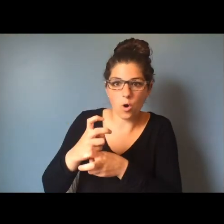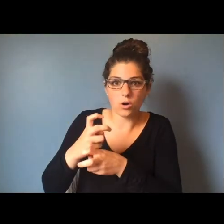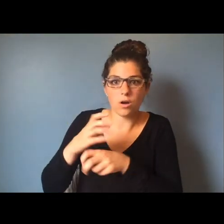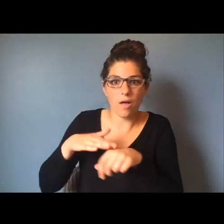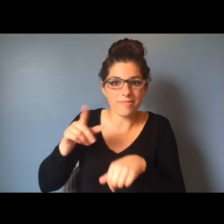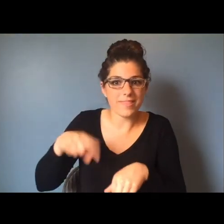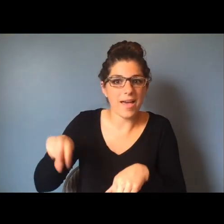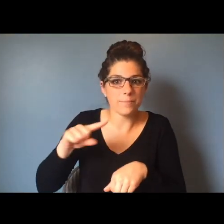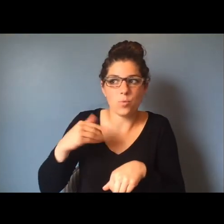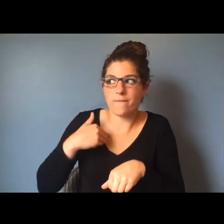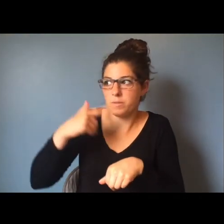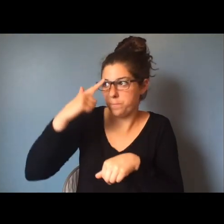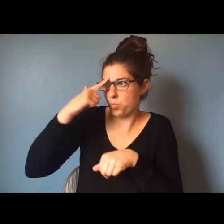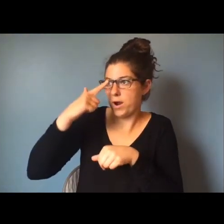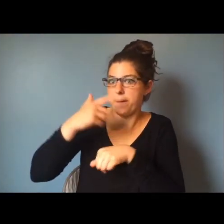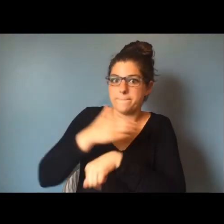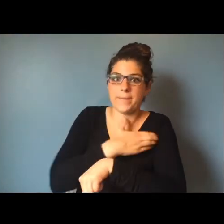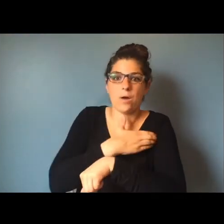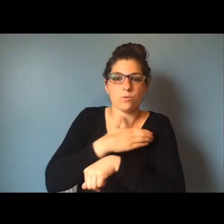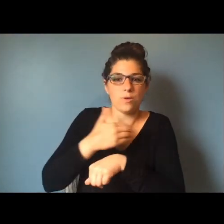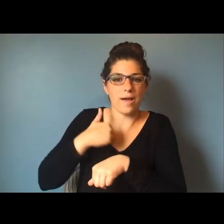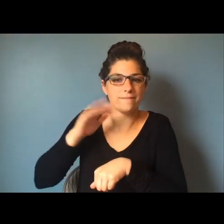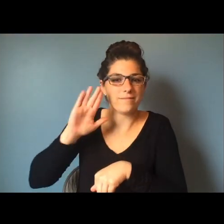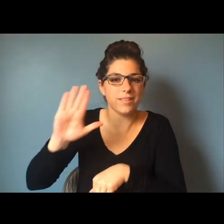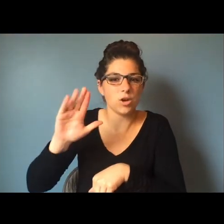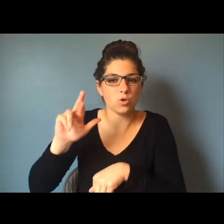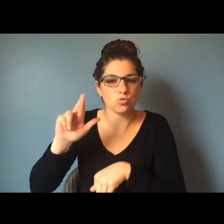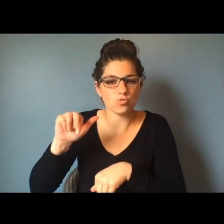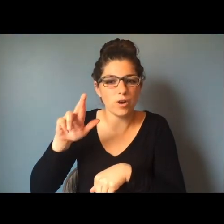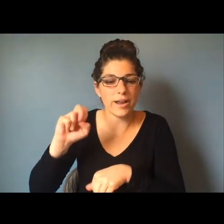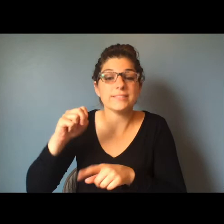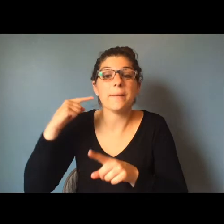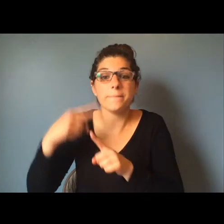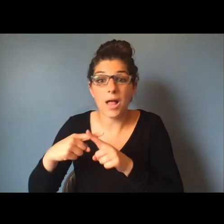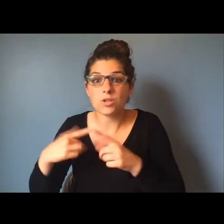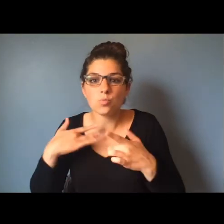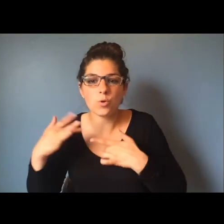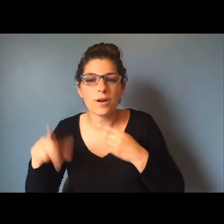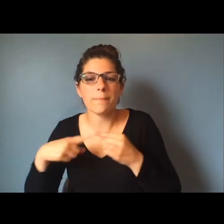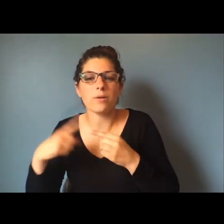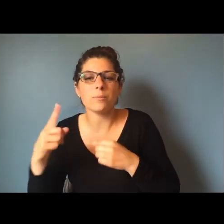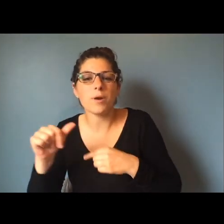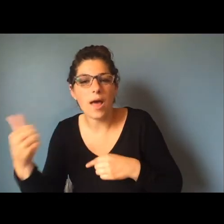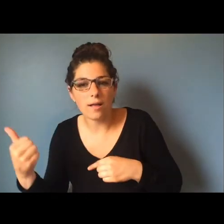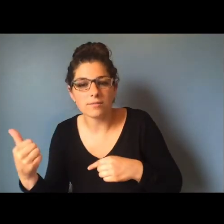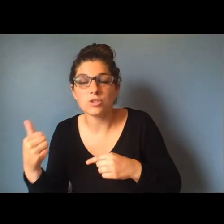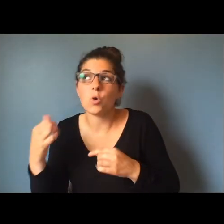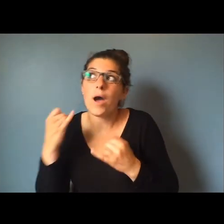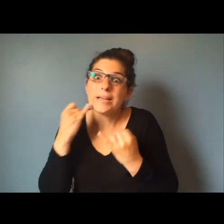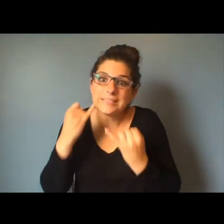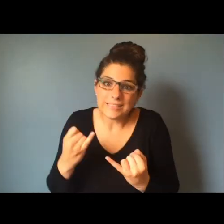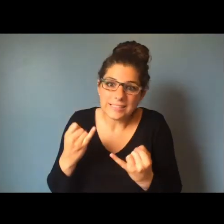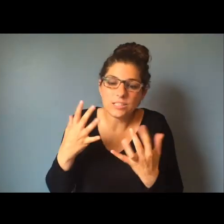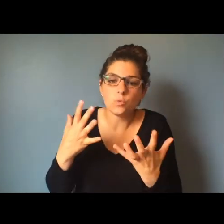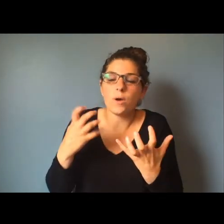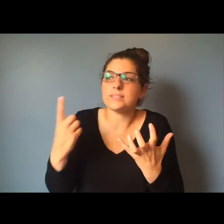to have the brain power to do their own race plus worry about someone else. So you ideally want someone 3